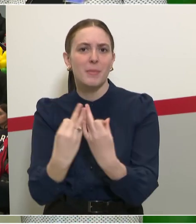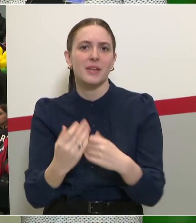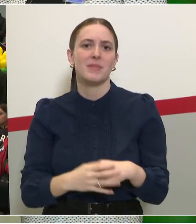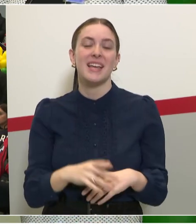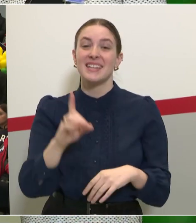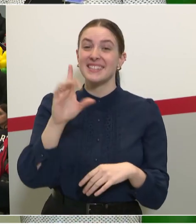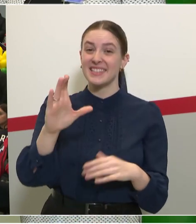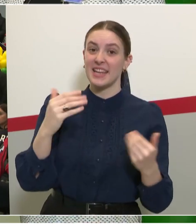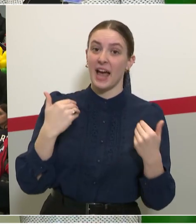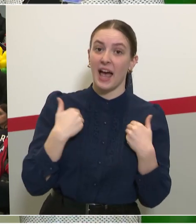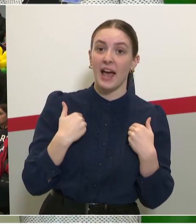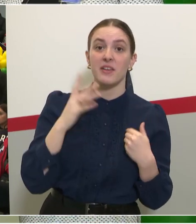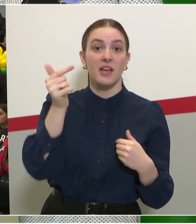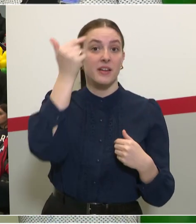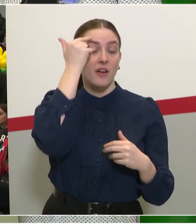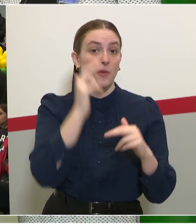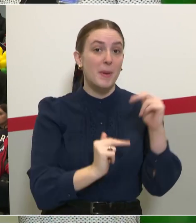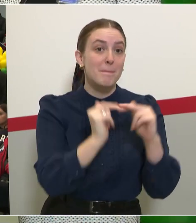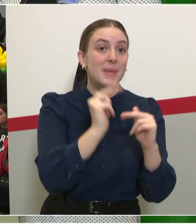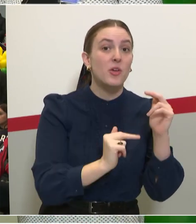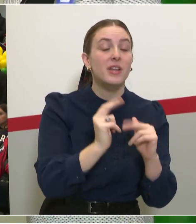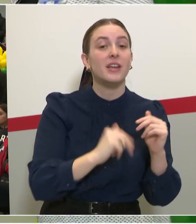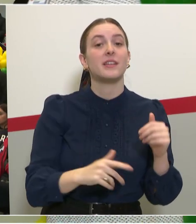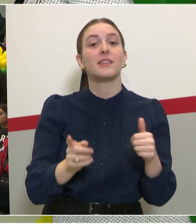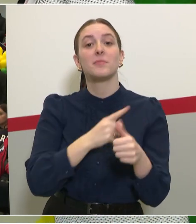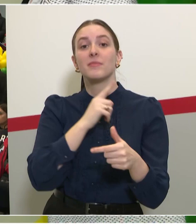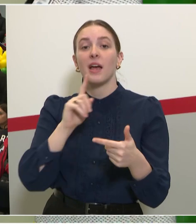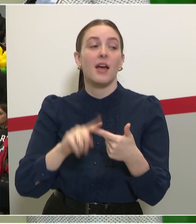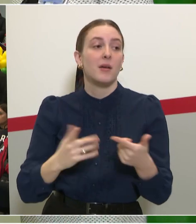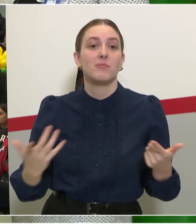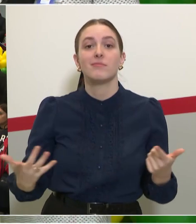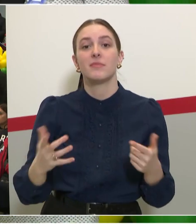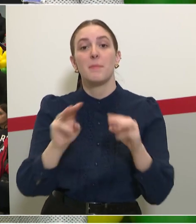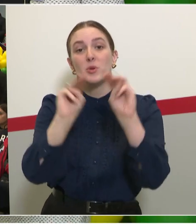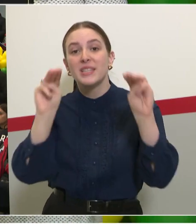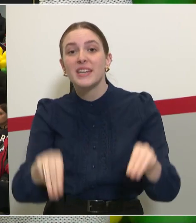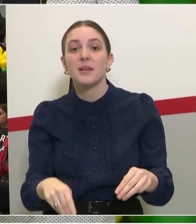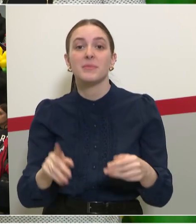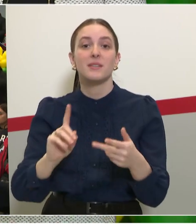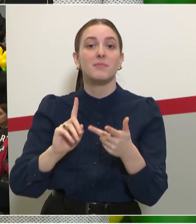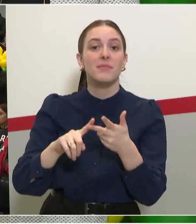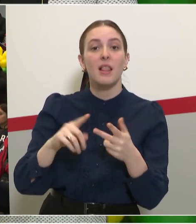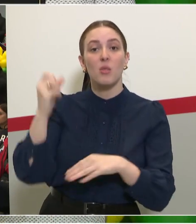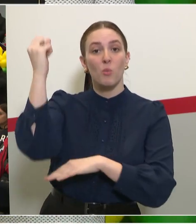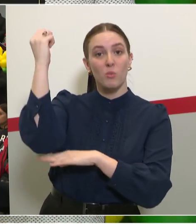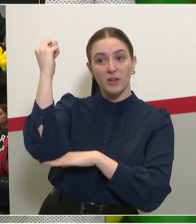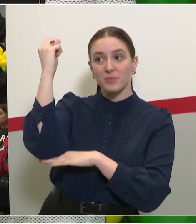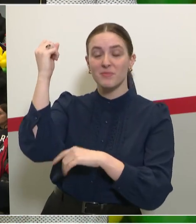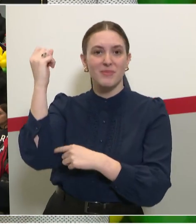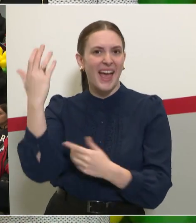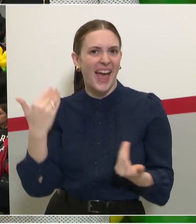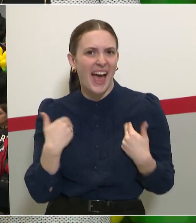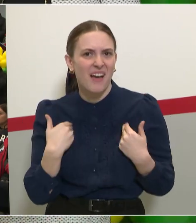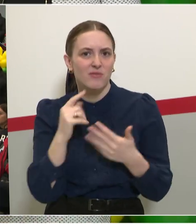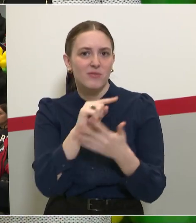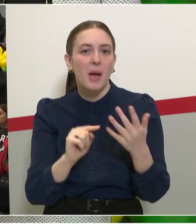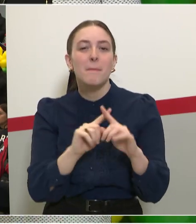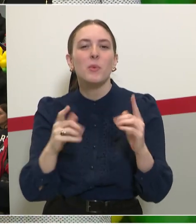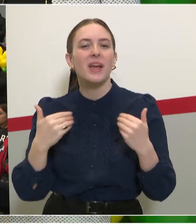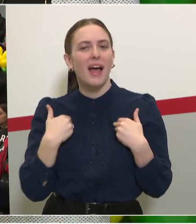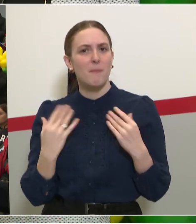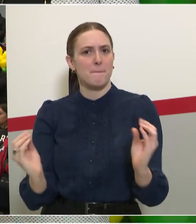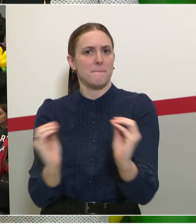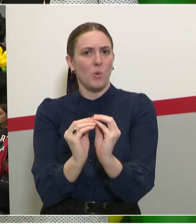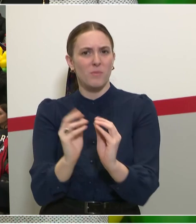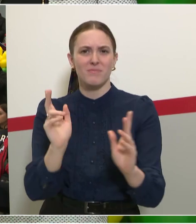buildings, museums, and a giant pencil in the middle of a swamp. DC is the beating heart of our nation. And without it, programs like Young